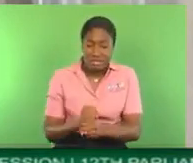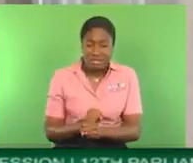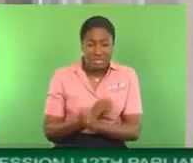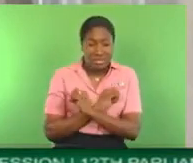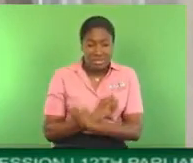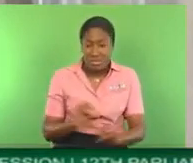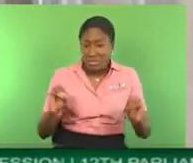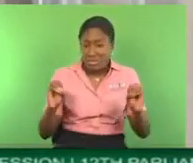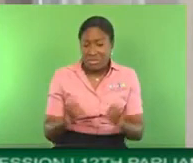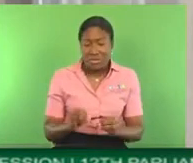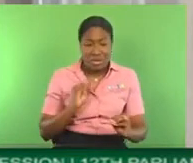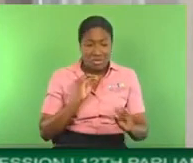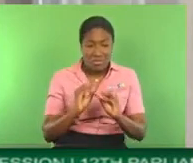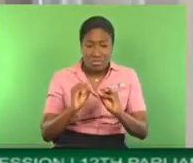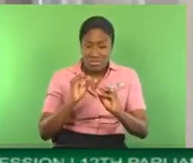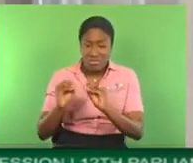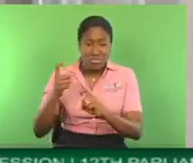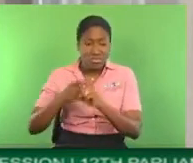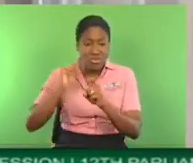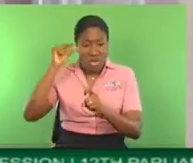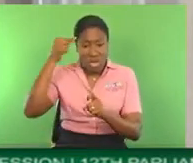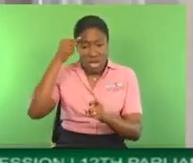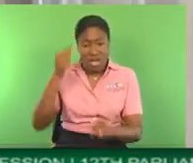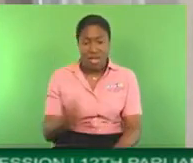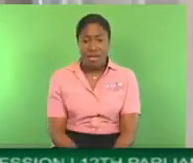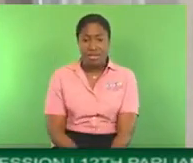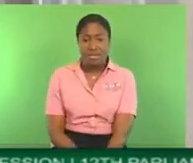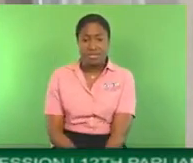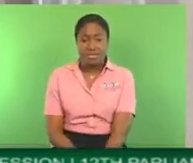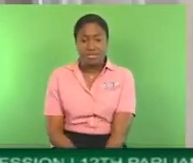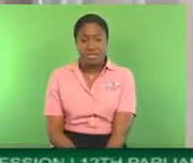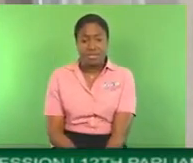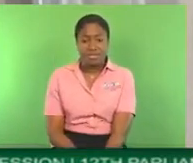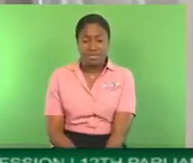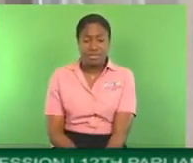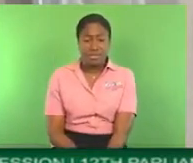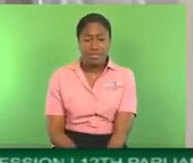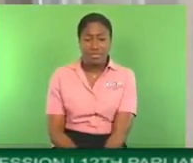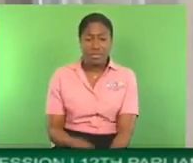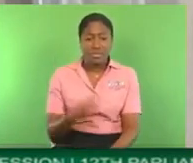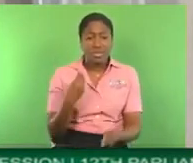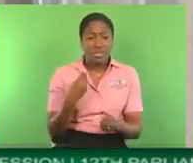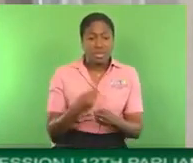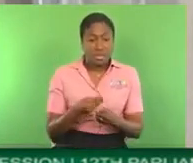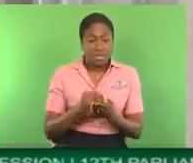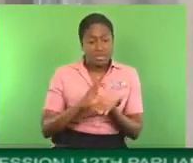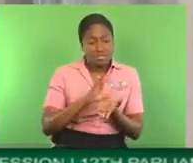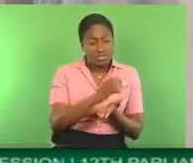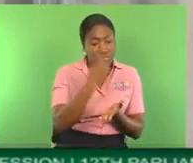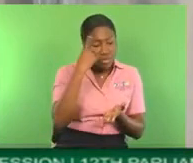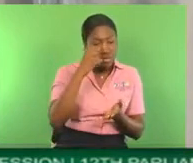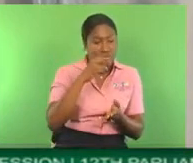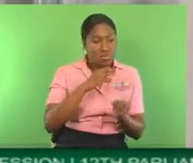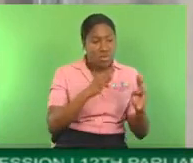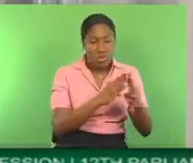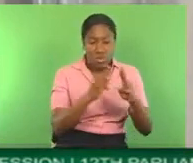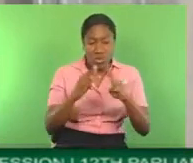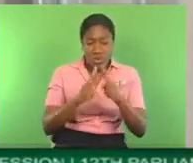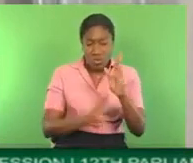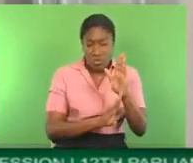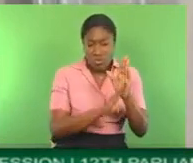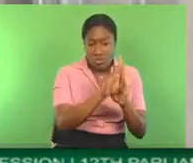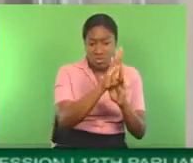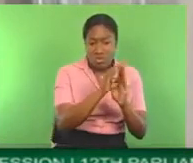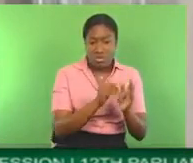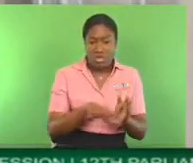of rehabilitation by this administration. Madam Speaker, the allocation to Ministry of Rural Development and Local Government, which